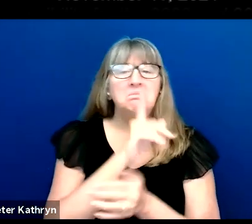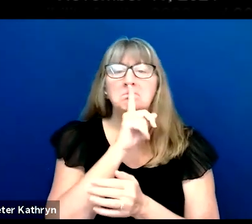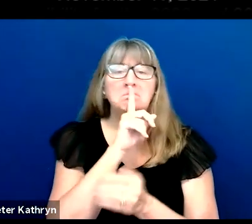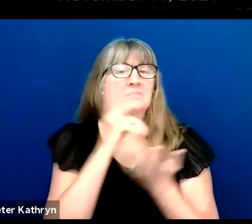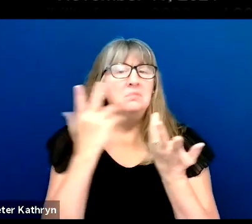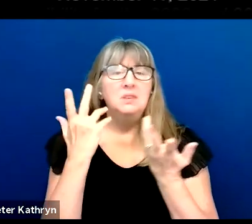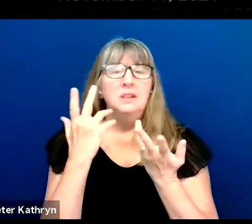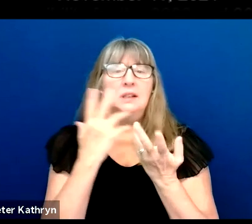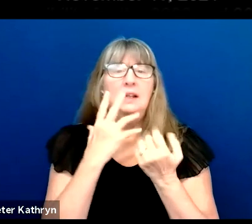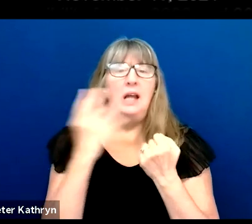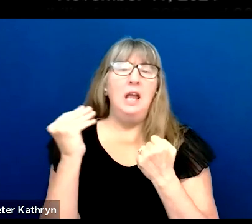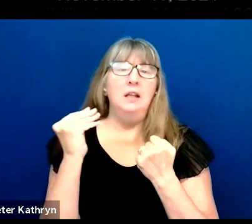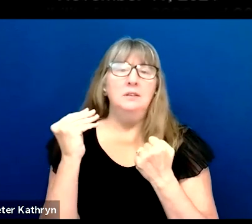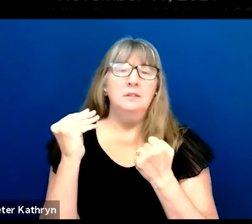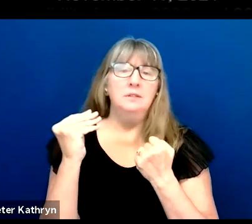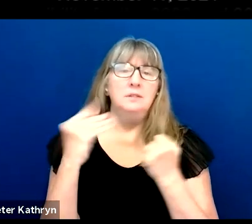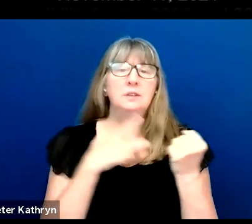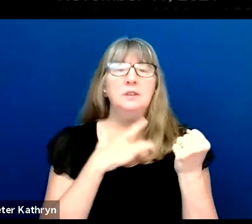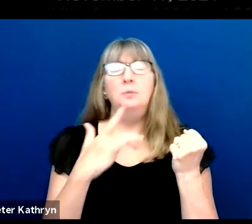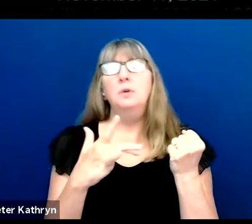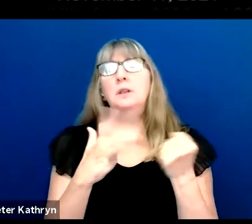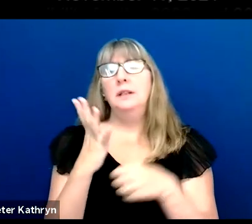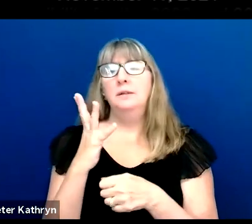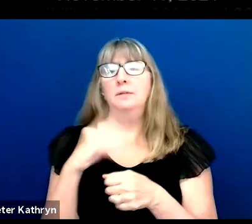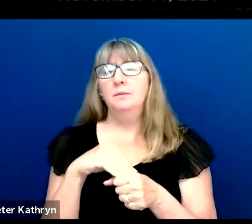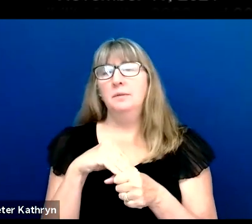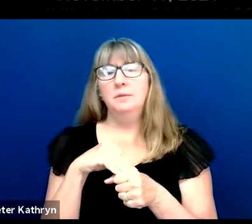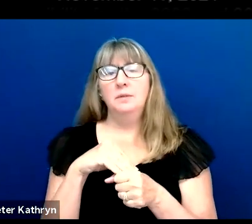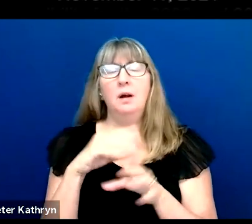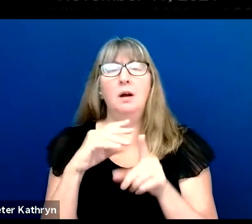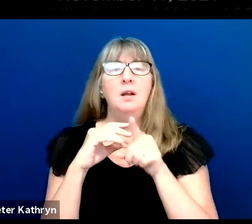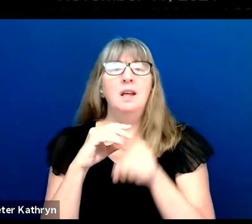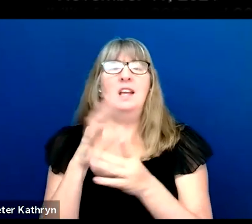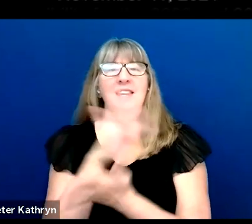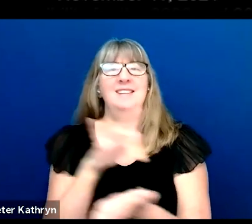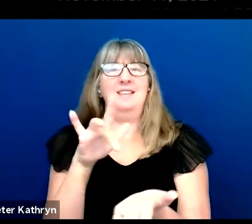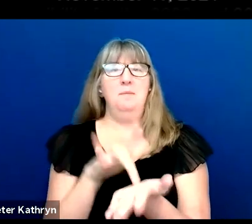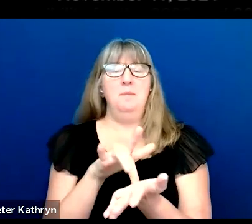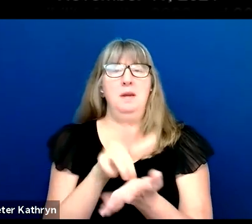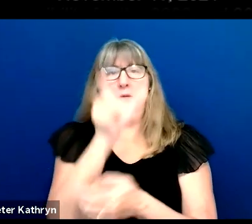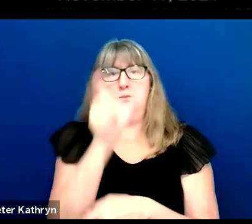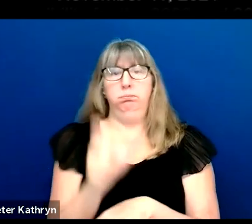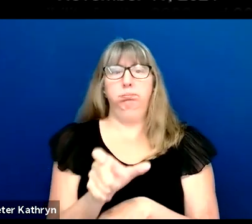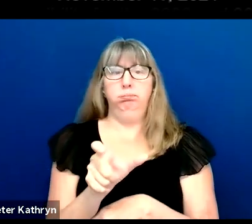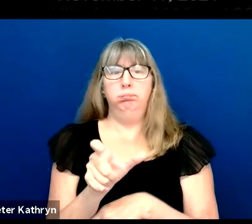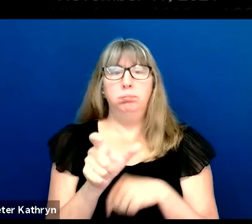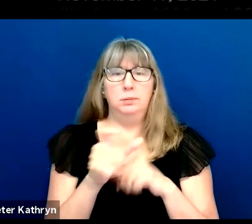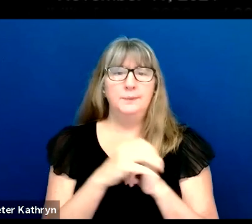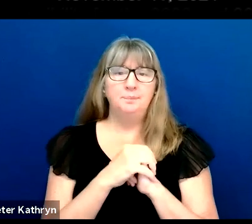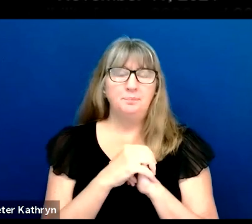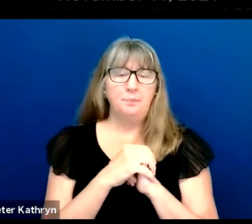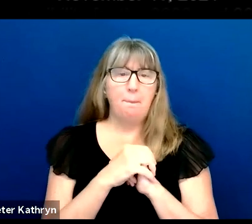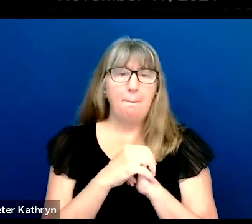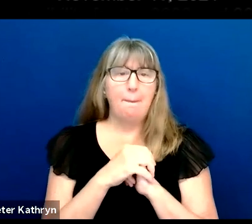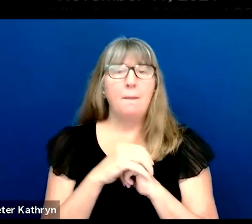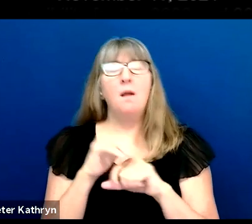African-American individual is in the middle second from in the middle column of this diagram. On